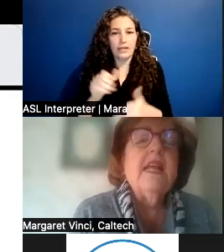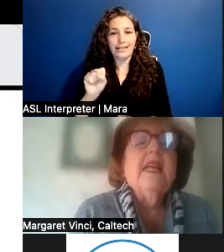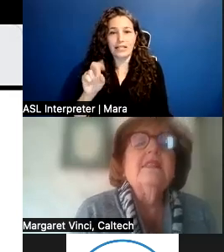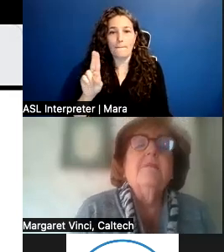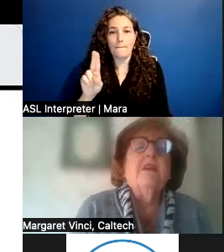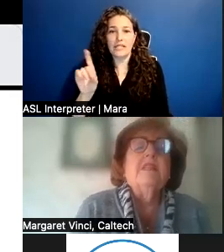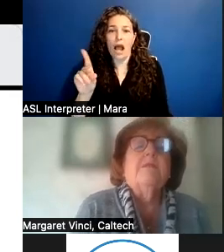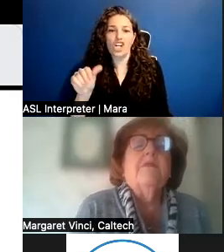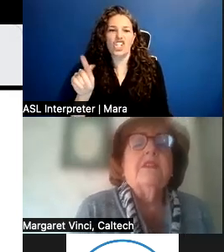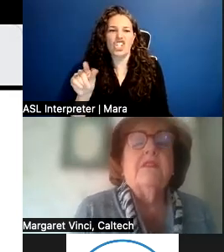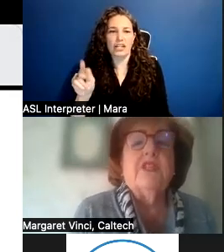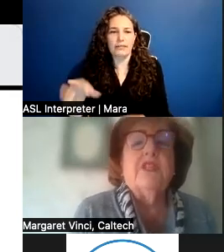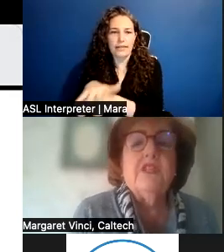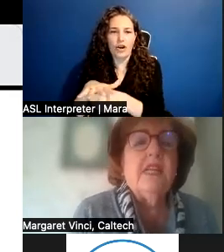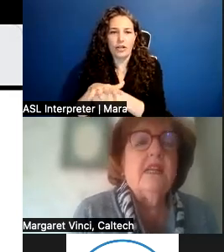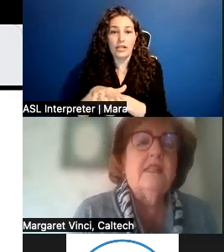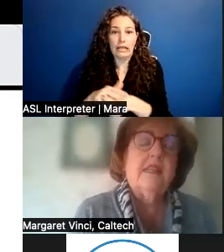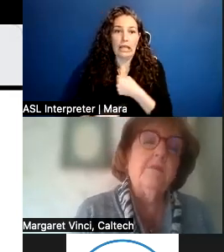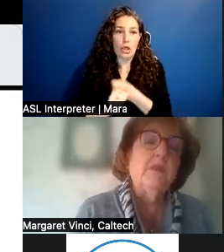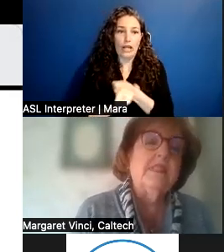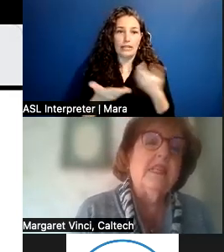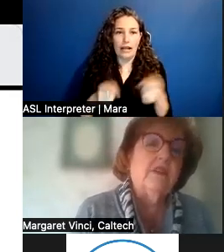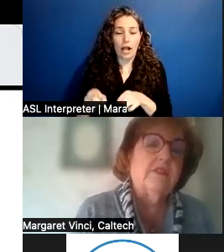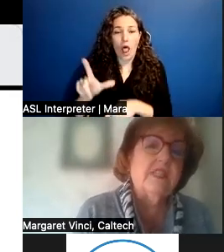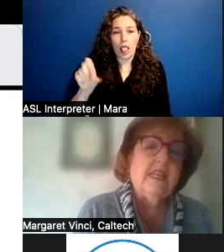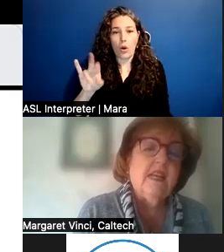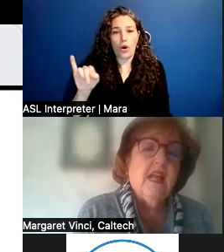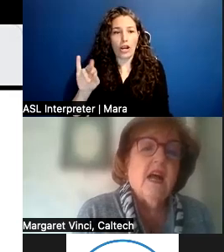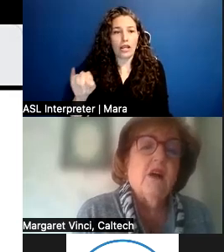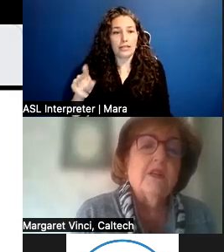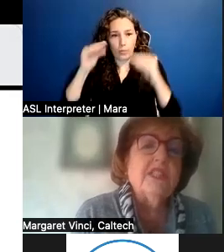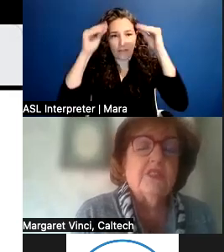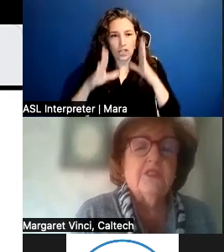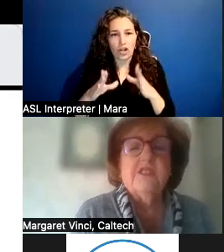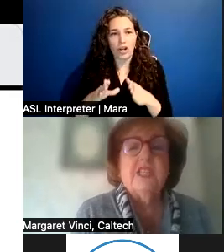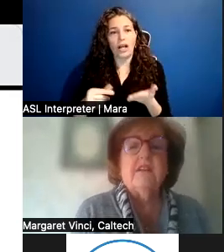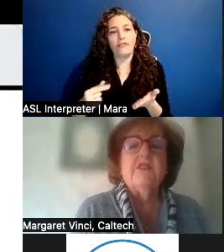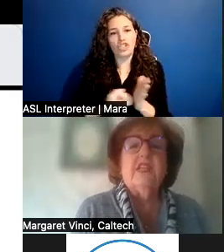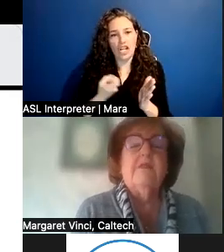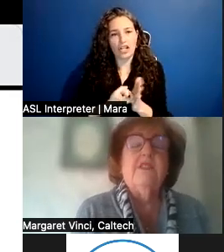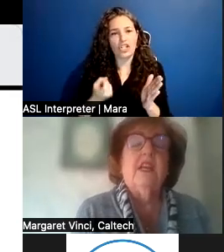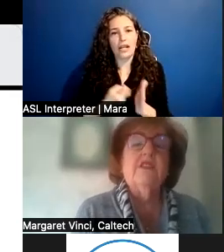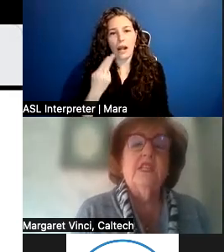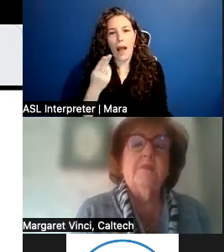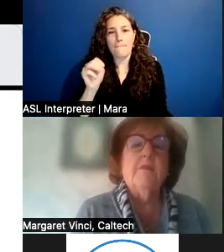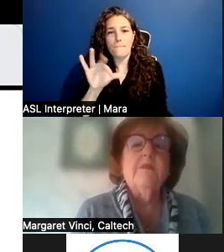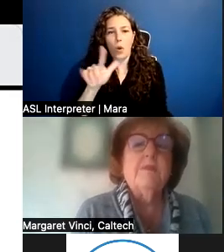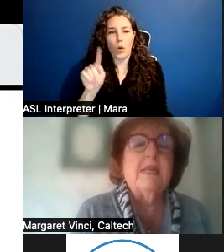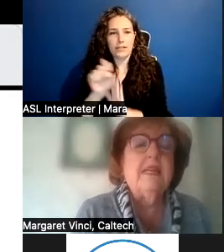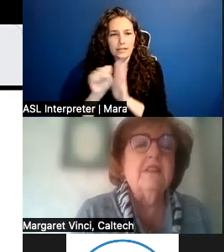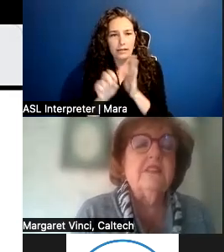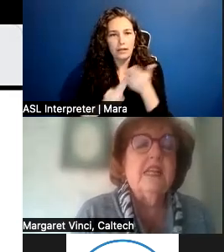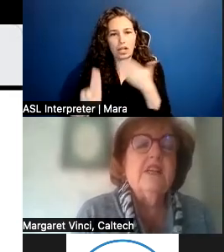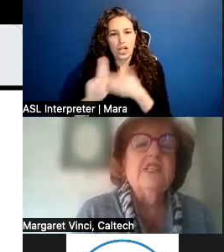Lori is an Emeritus Professor of Geology at Humboldt State University, where she served as chair of the Geology Department